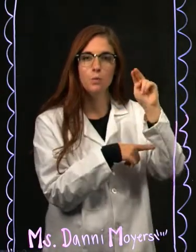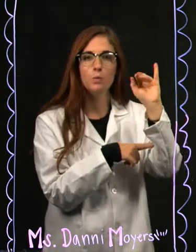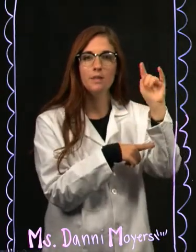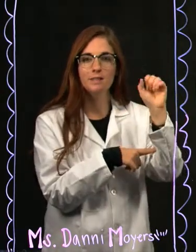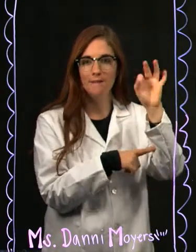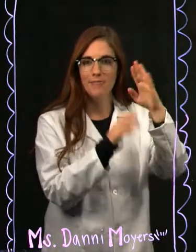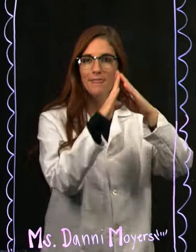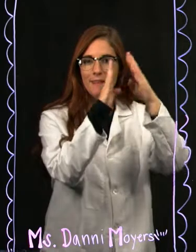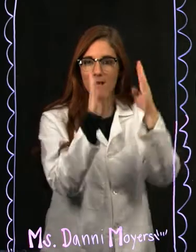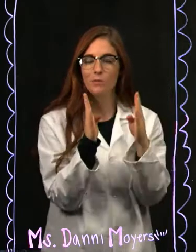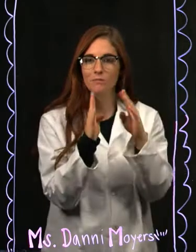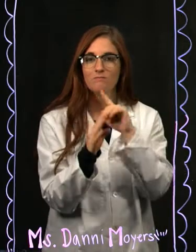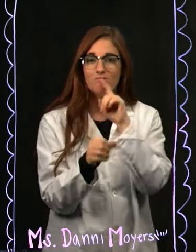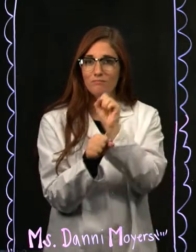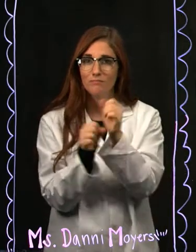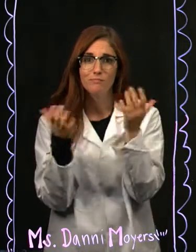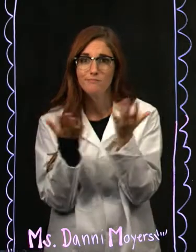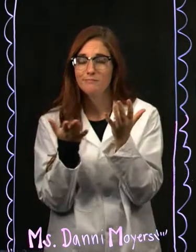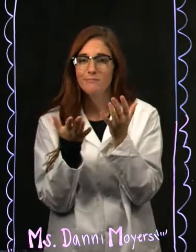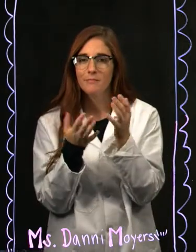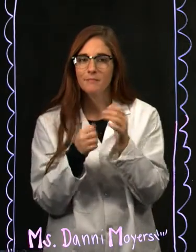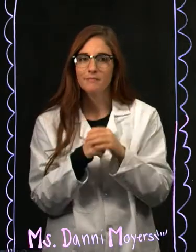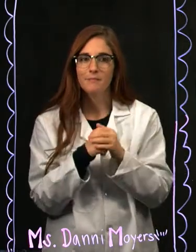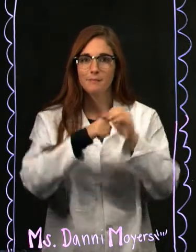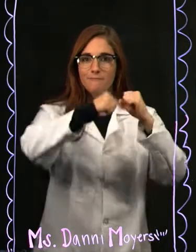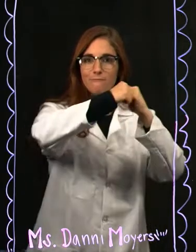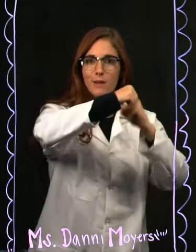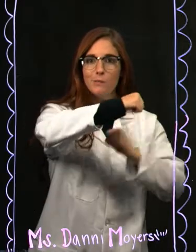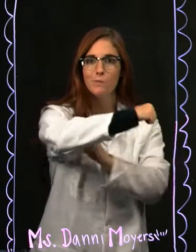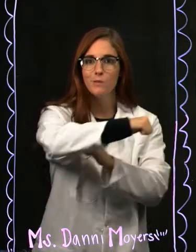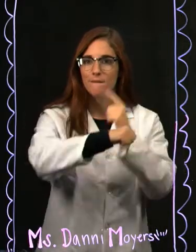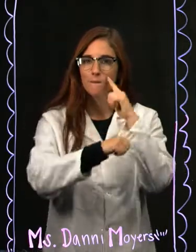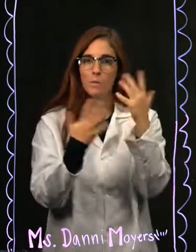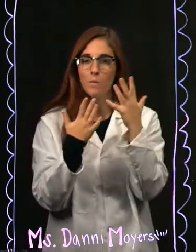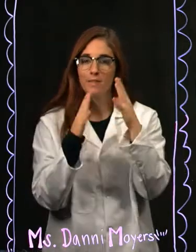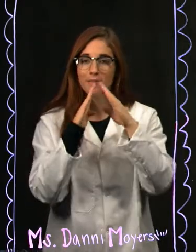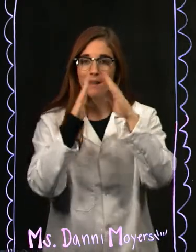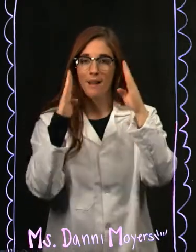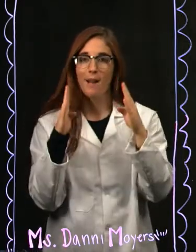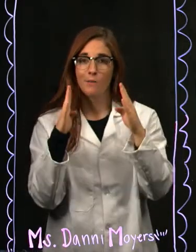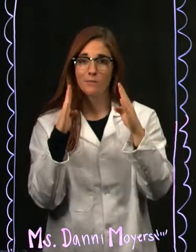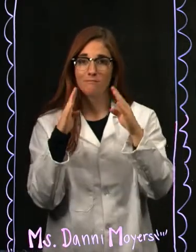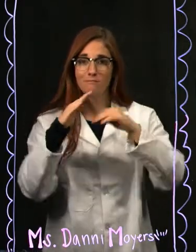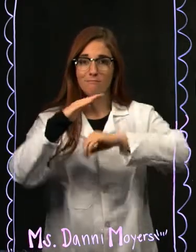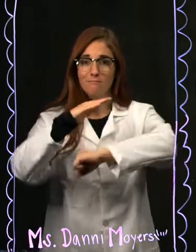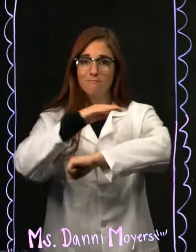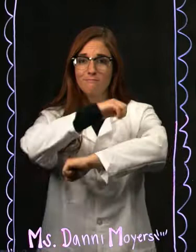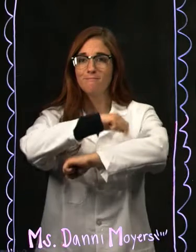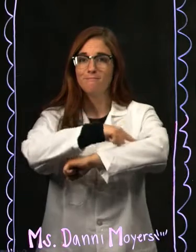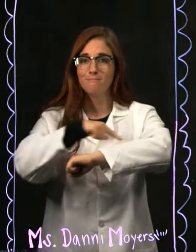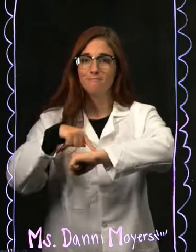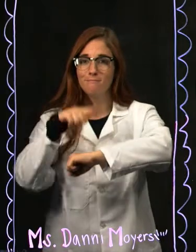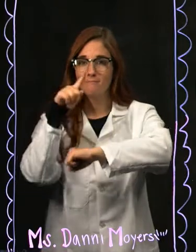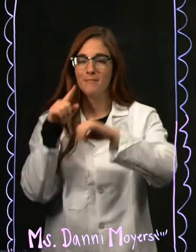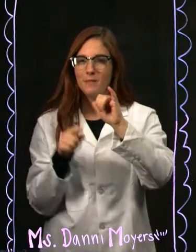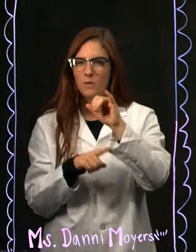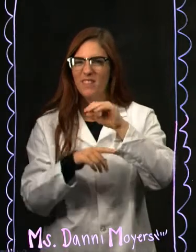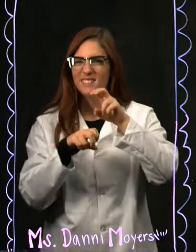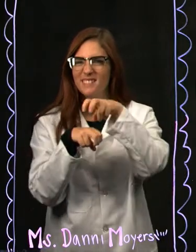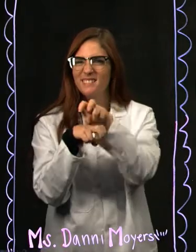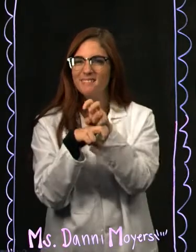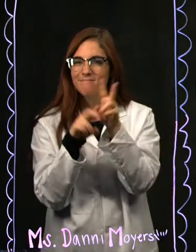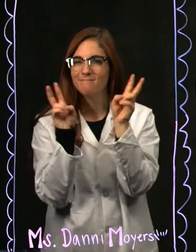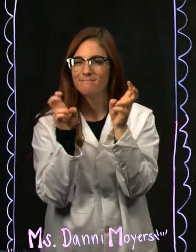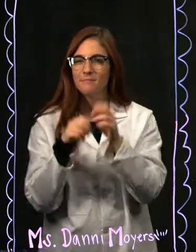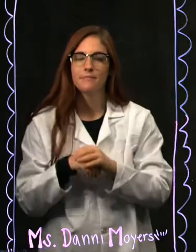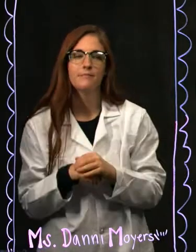units of the house, and essentially the framework for what the house sits on. So proteins here, so you